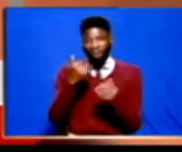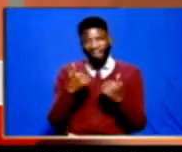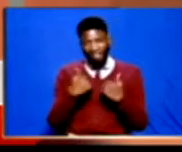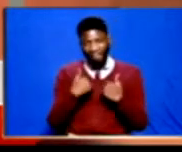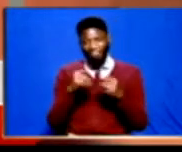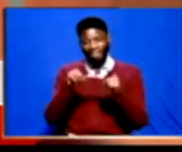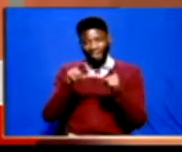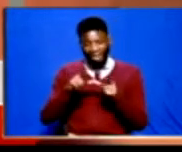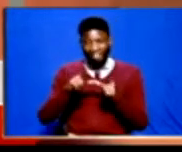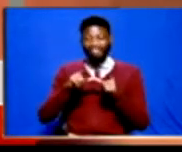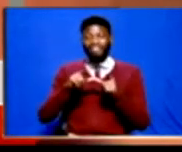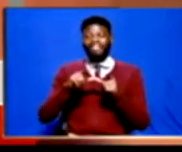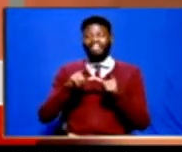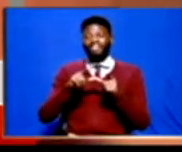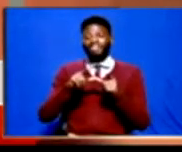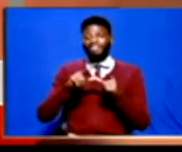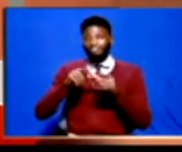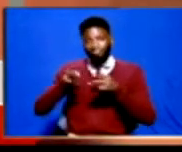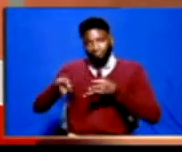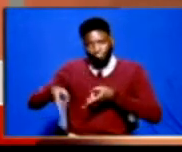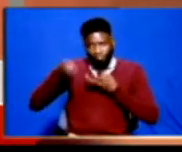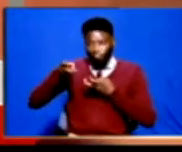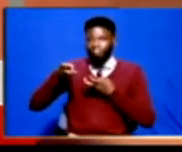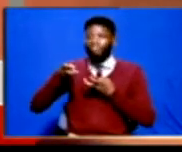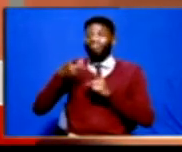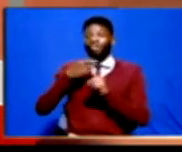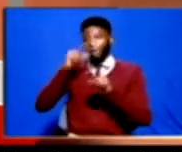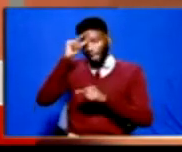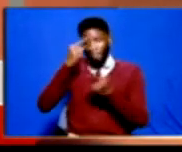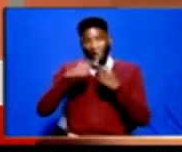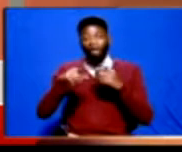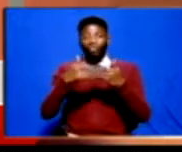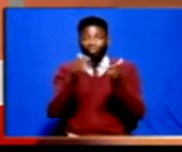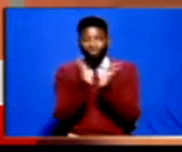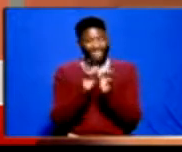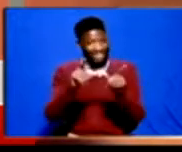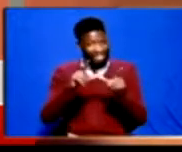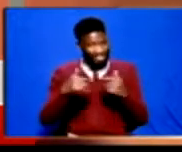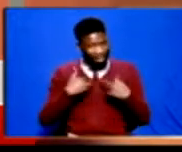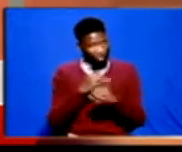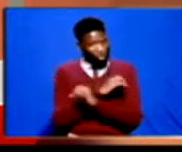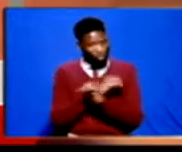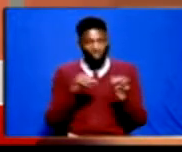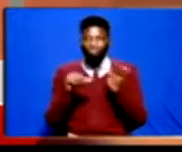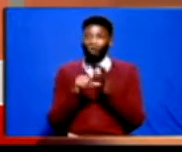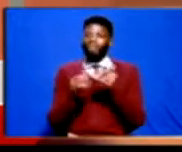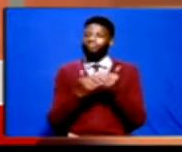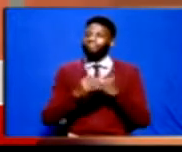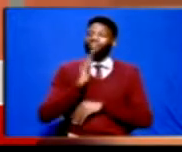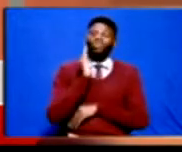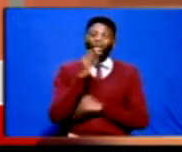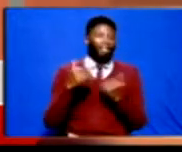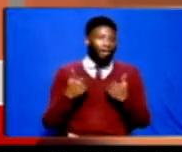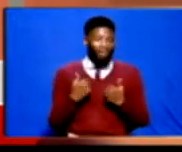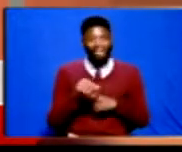government, but if you do not have the community license to operate, then you will always have problems going forward. And one of the other